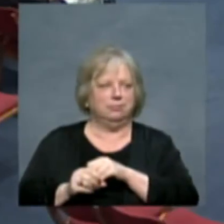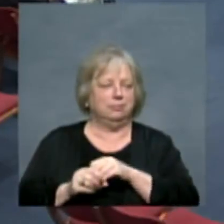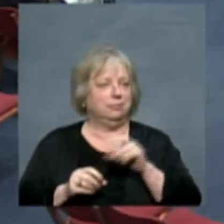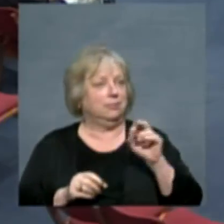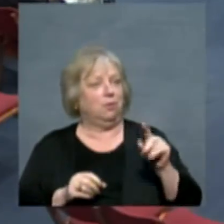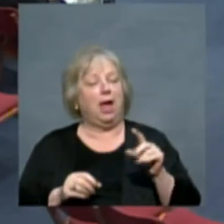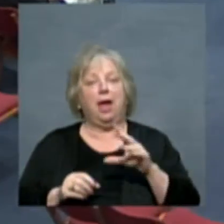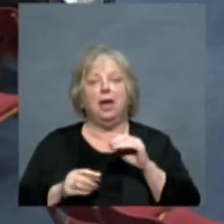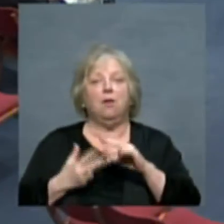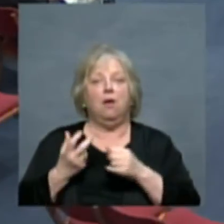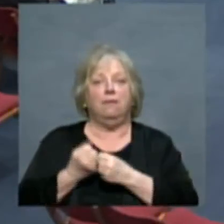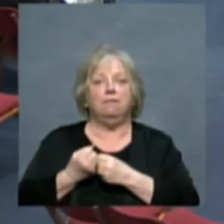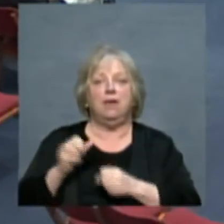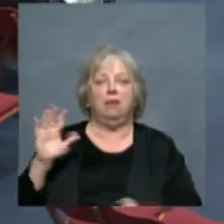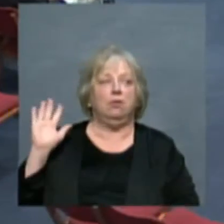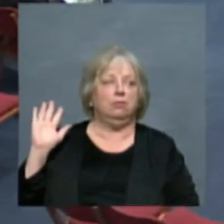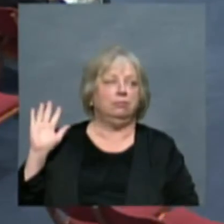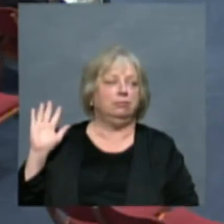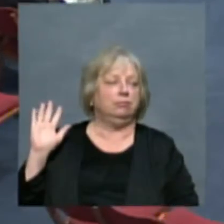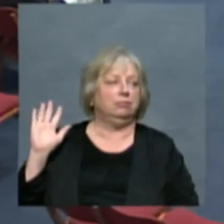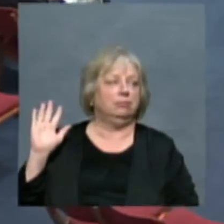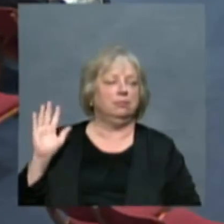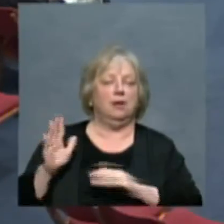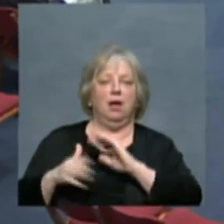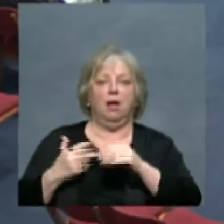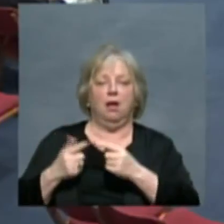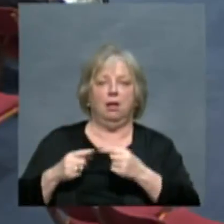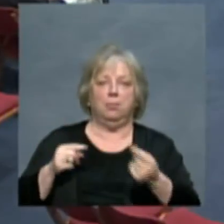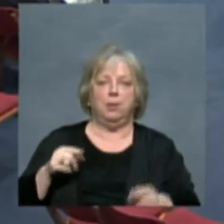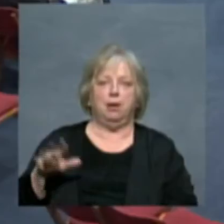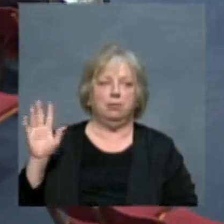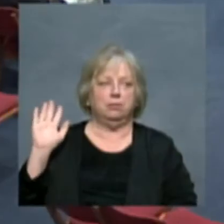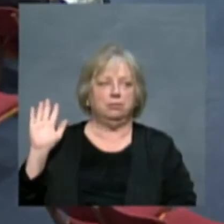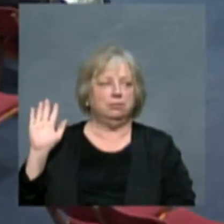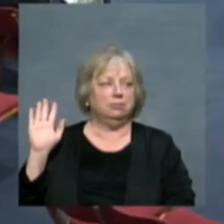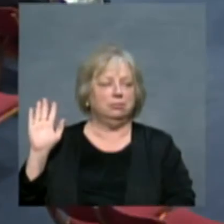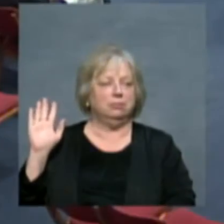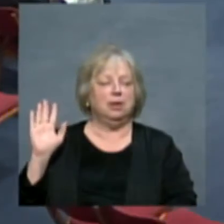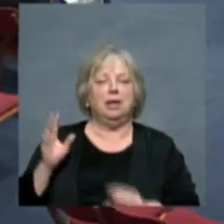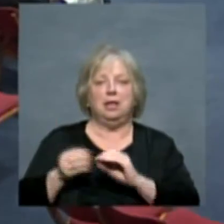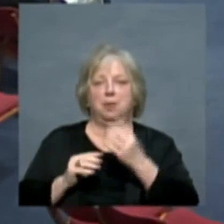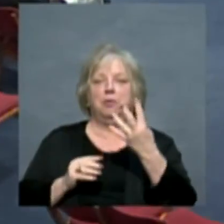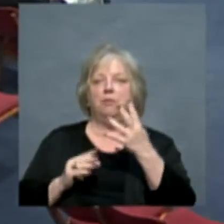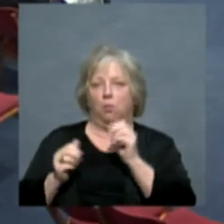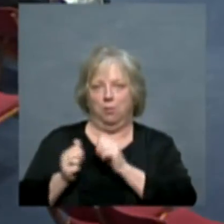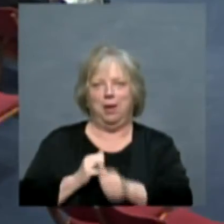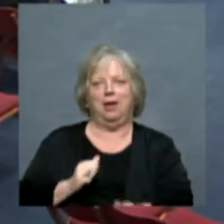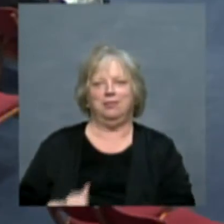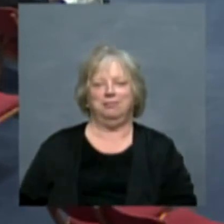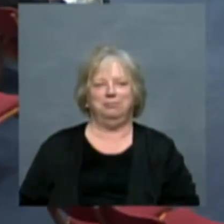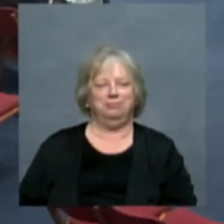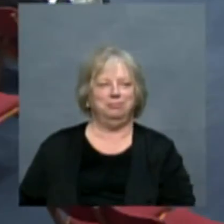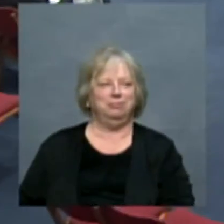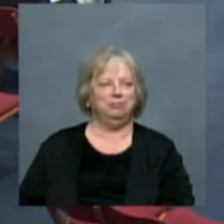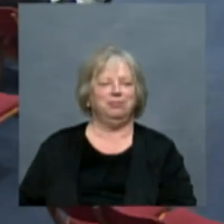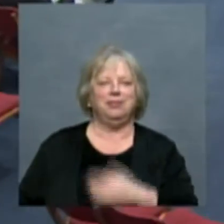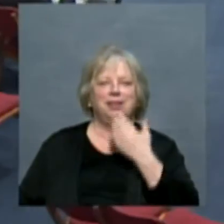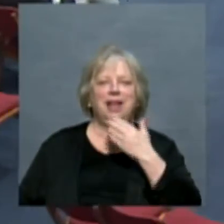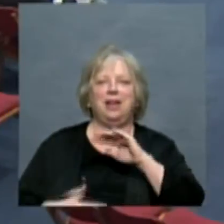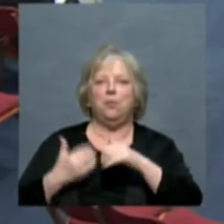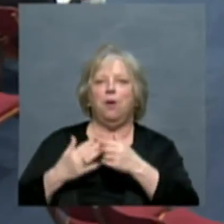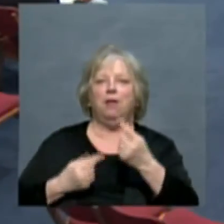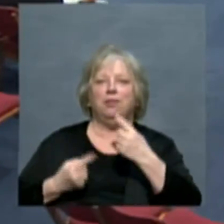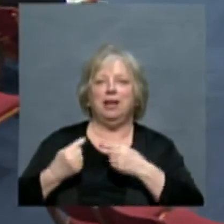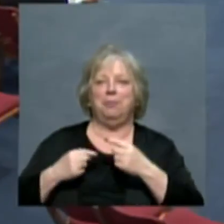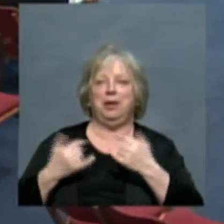Okay, and all in favor? And all opposed? Item 4 will pass. Thank you all for